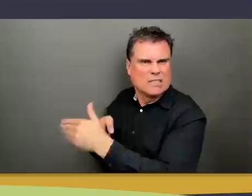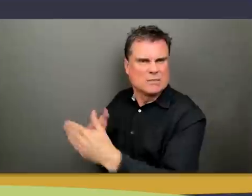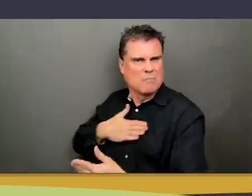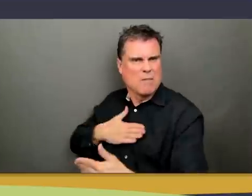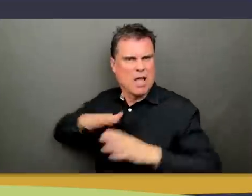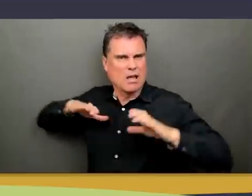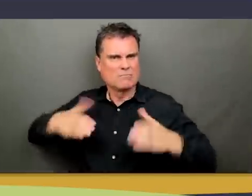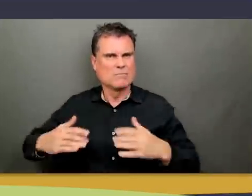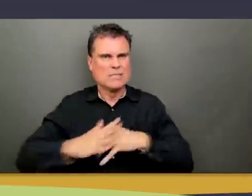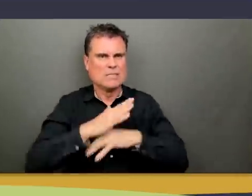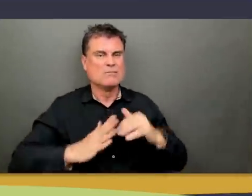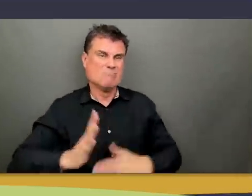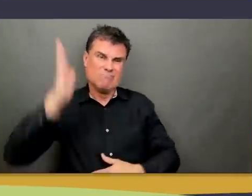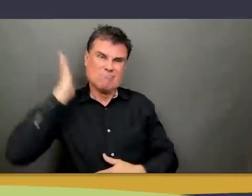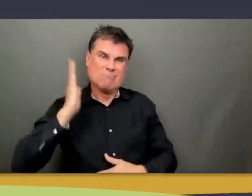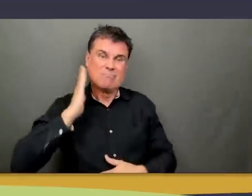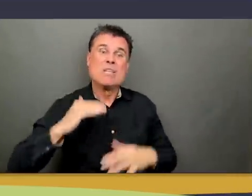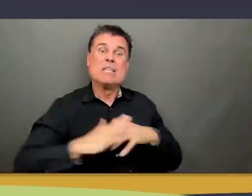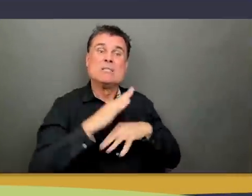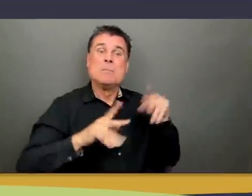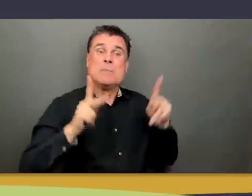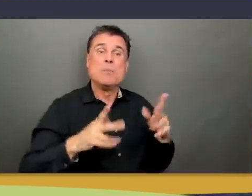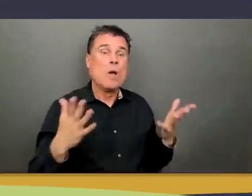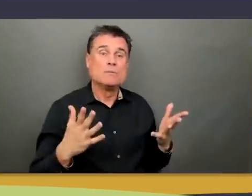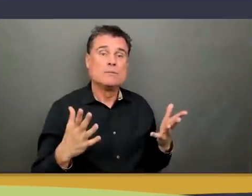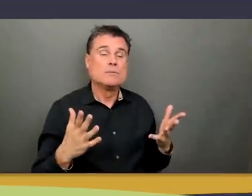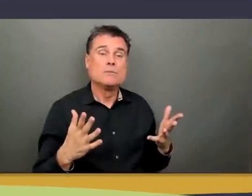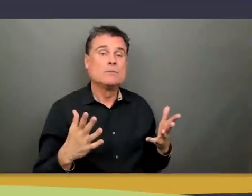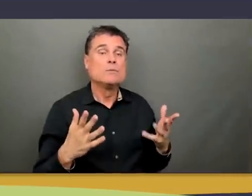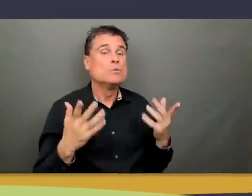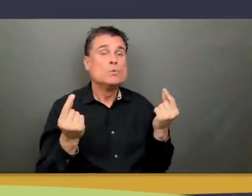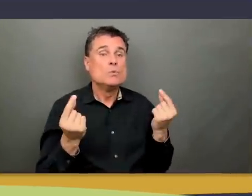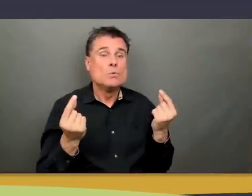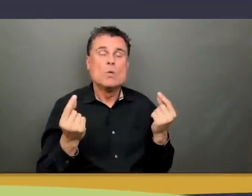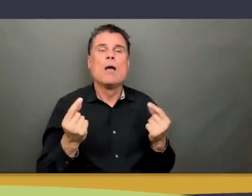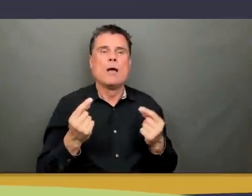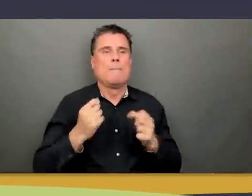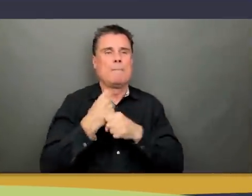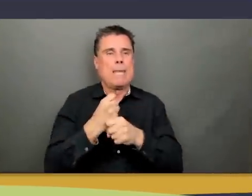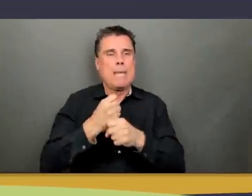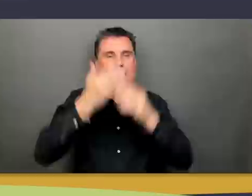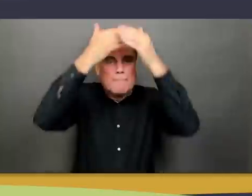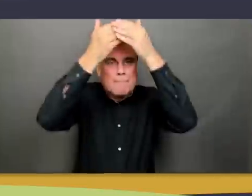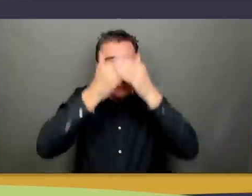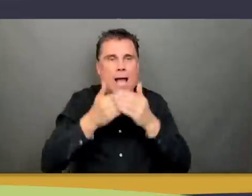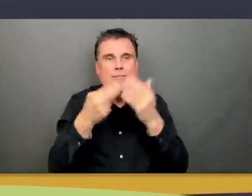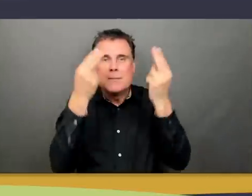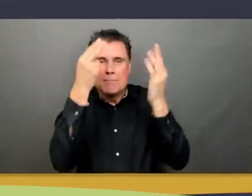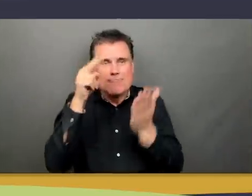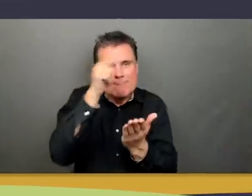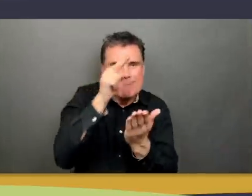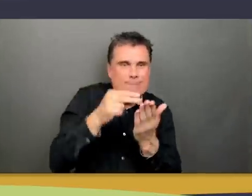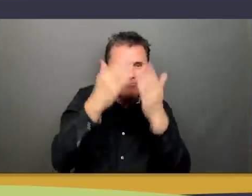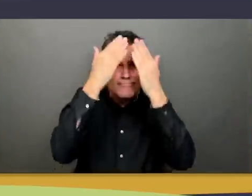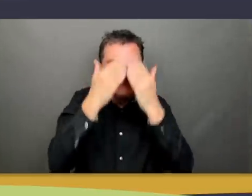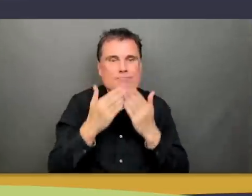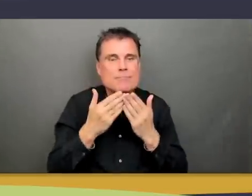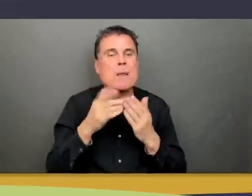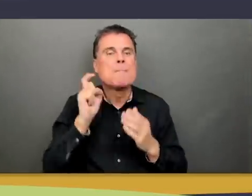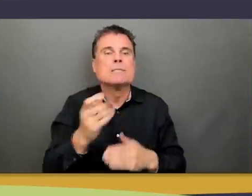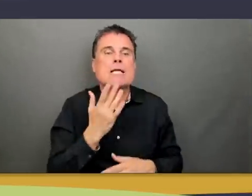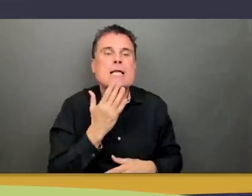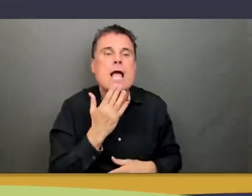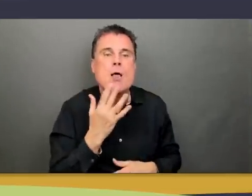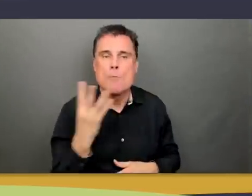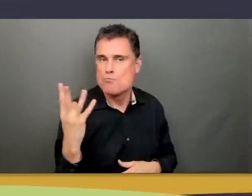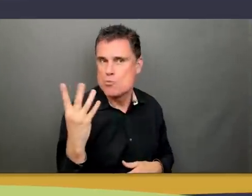up coming, they would bury it so it would be hidden easier. You know, those are real stories of our people. There are sacred places where